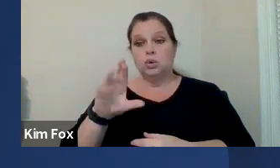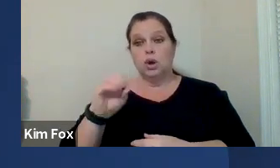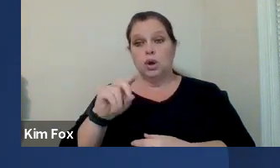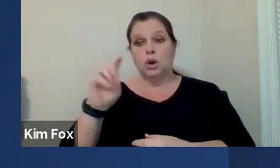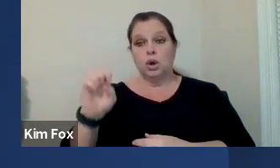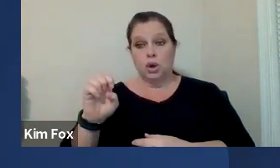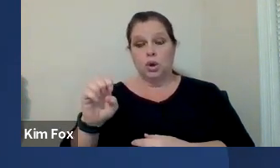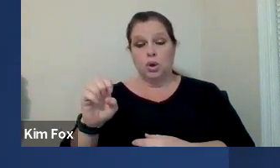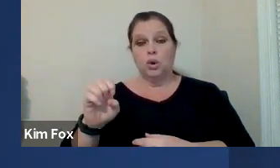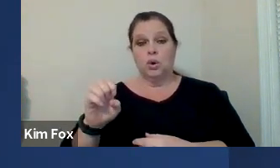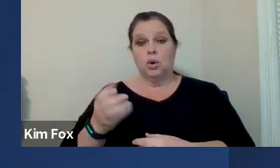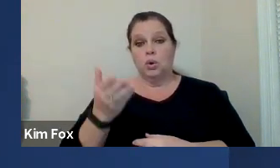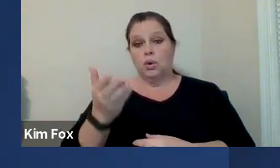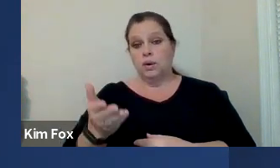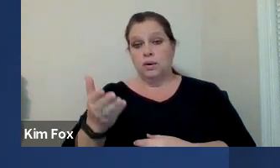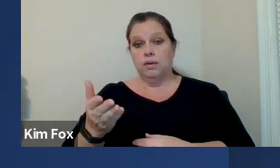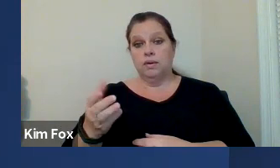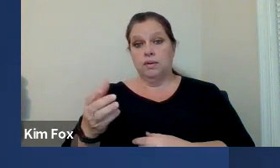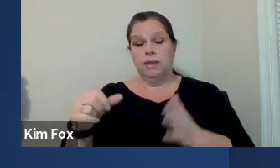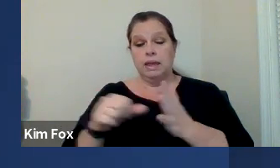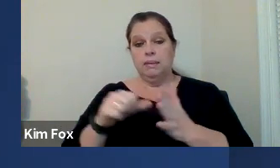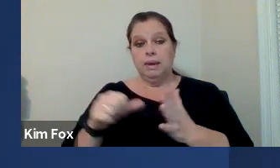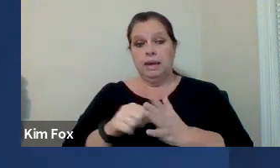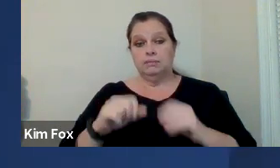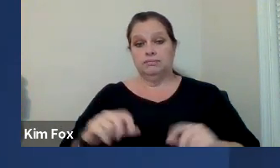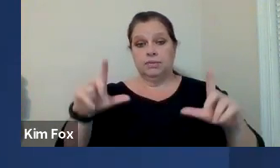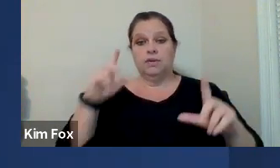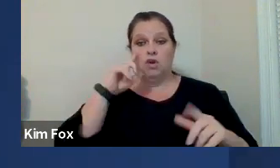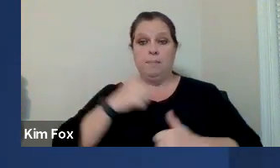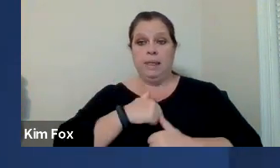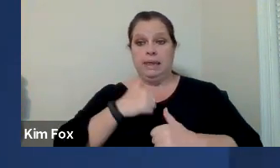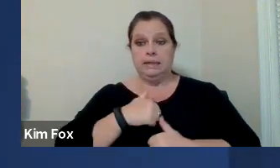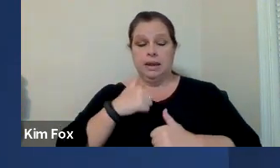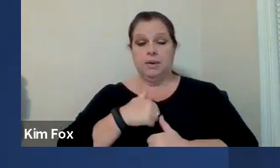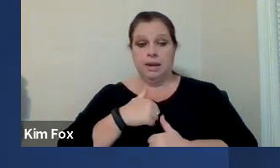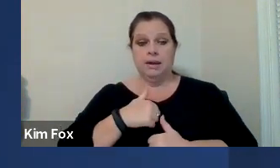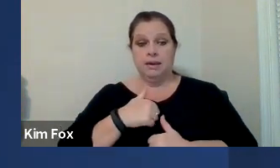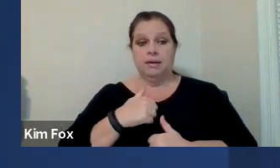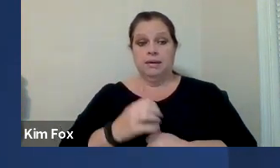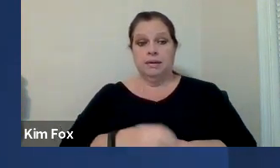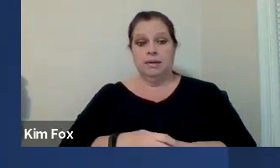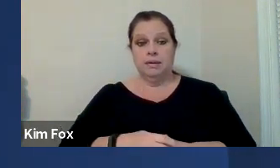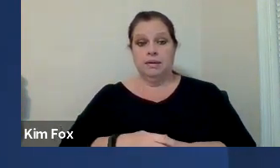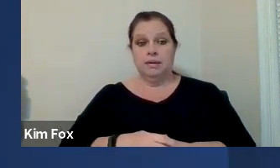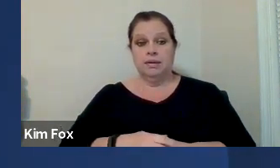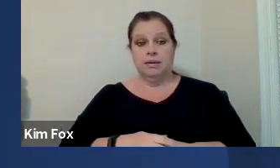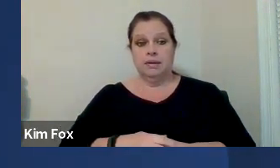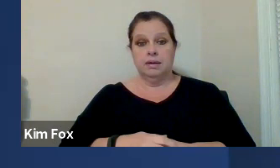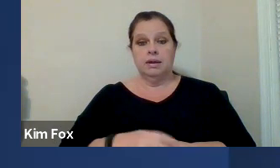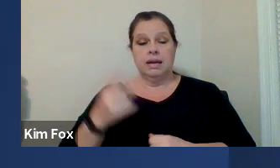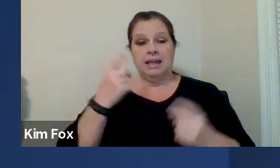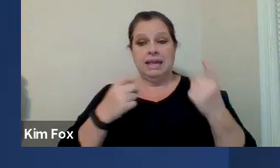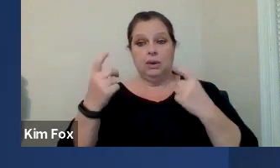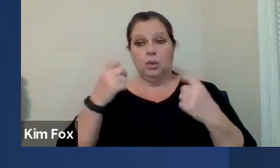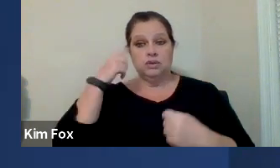Beach City Public Schools page. They have a site for military. And so I believe Leslie has some questions for